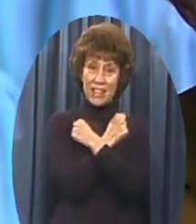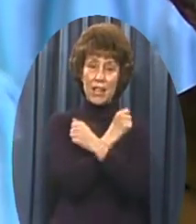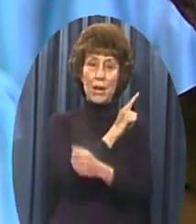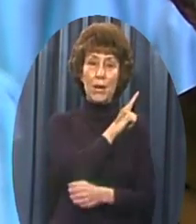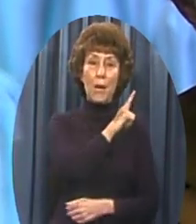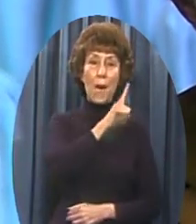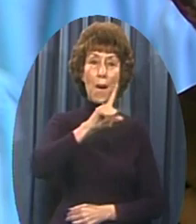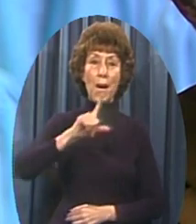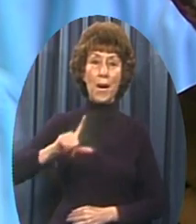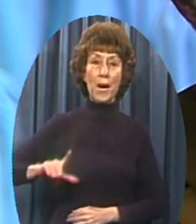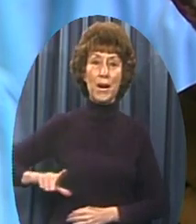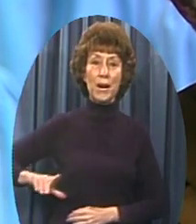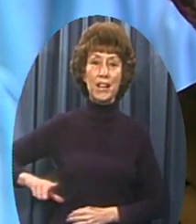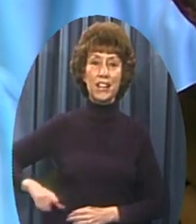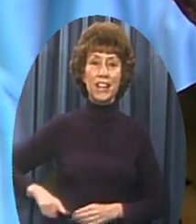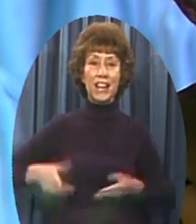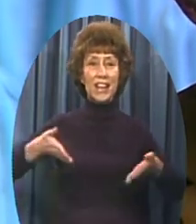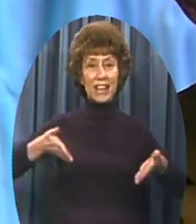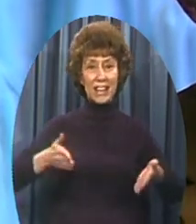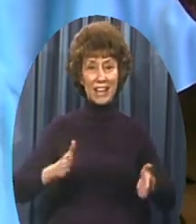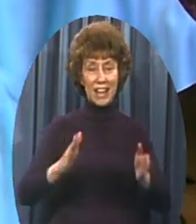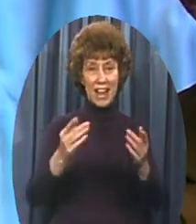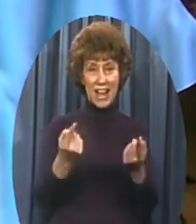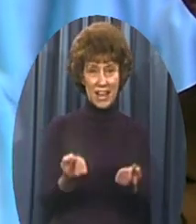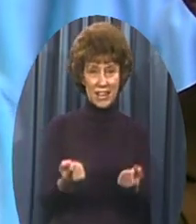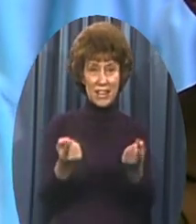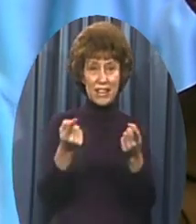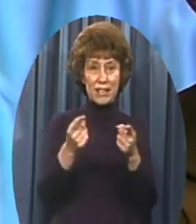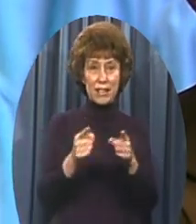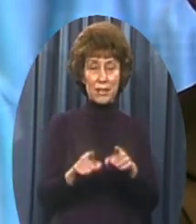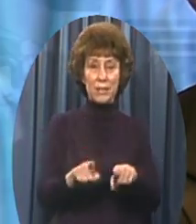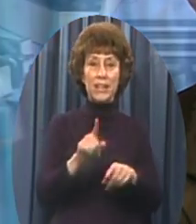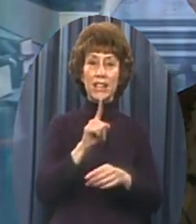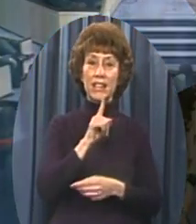dear Lord, let it be.